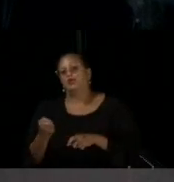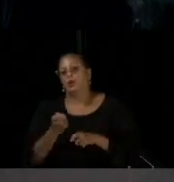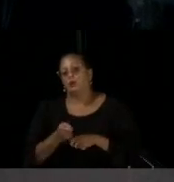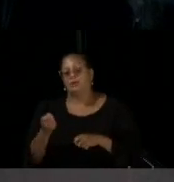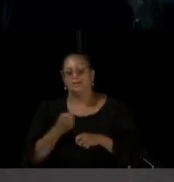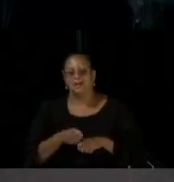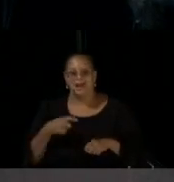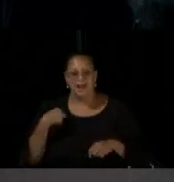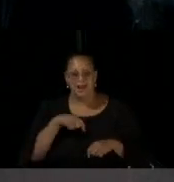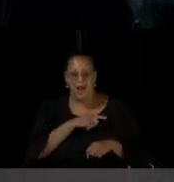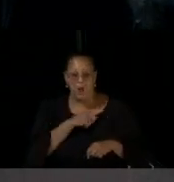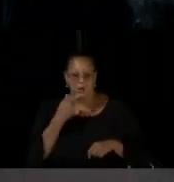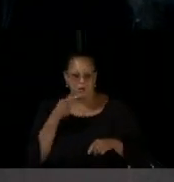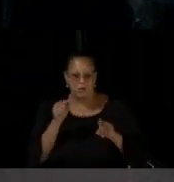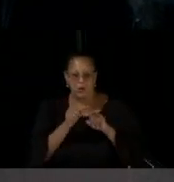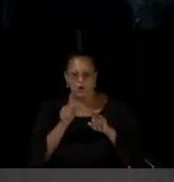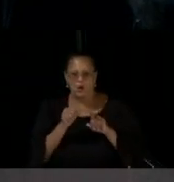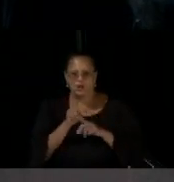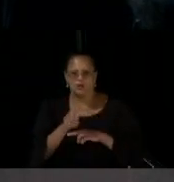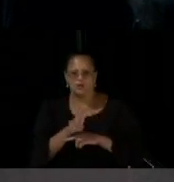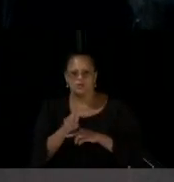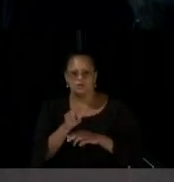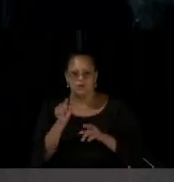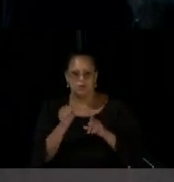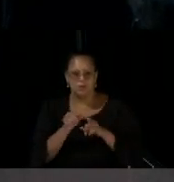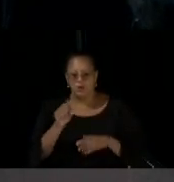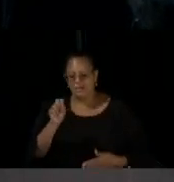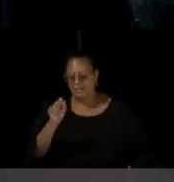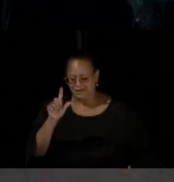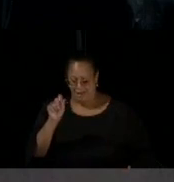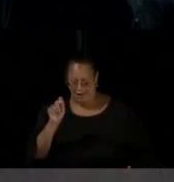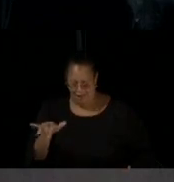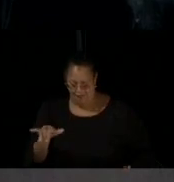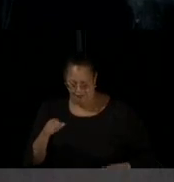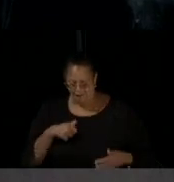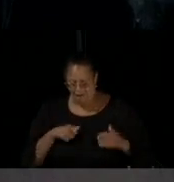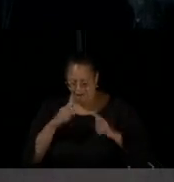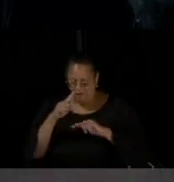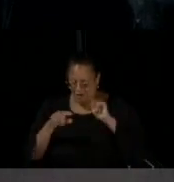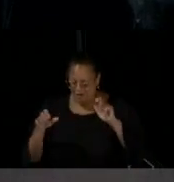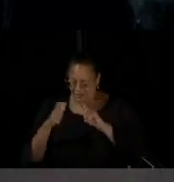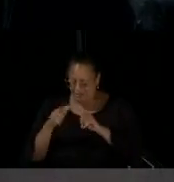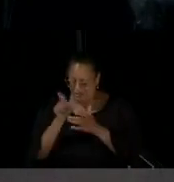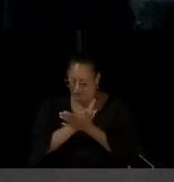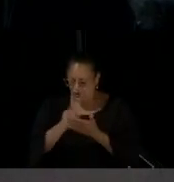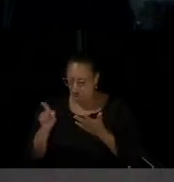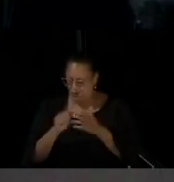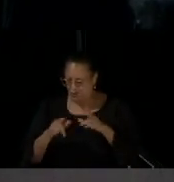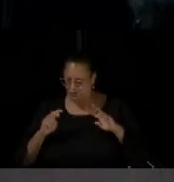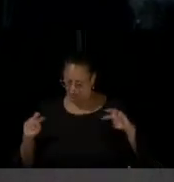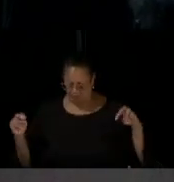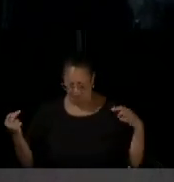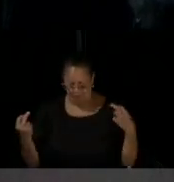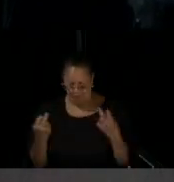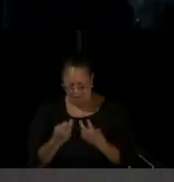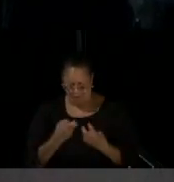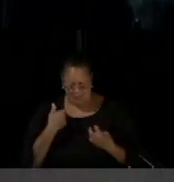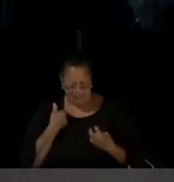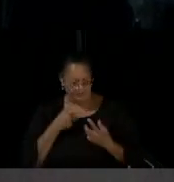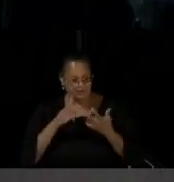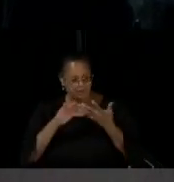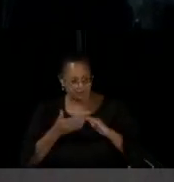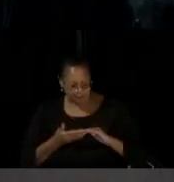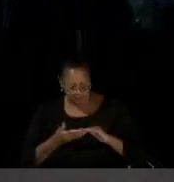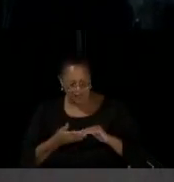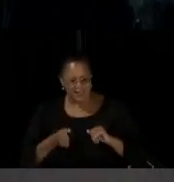penchant for the word slay. Multiple times a week, we would all arrange ourselves around the edges of the classroom for a community circle.